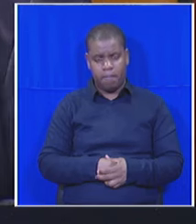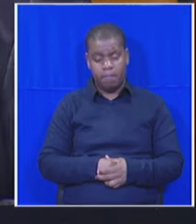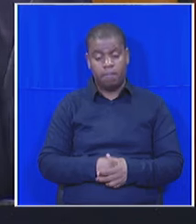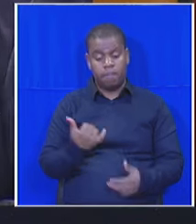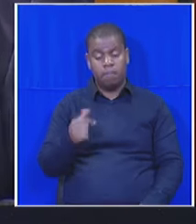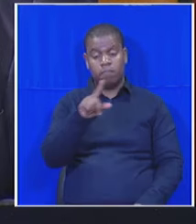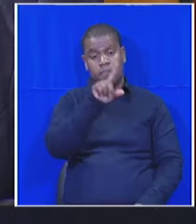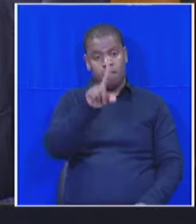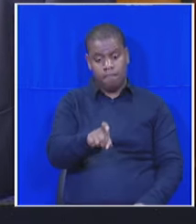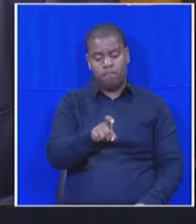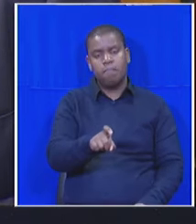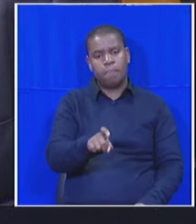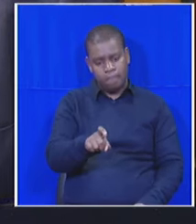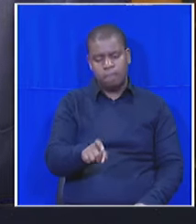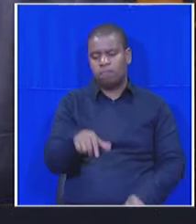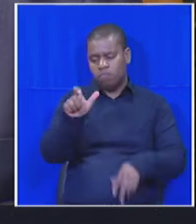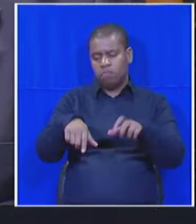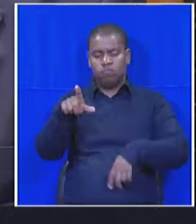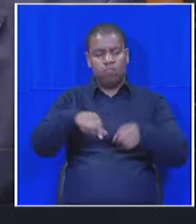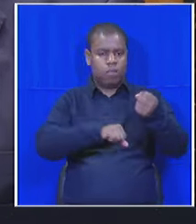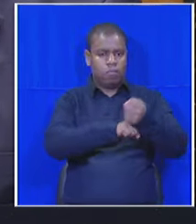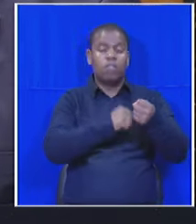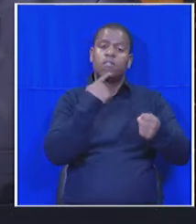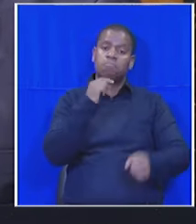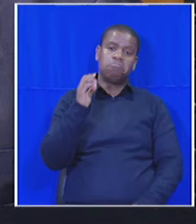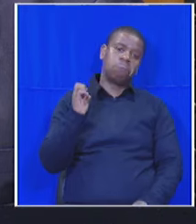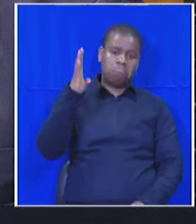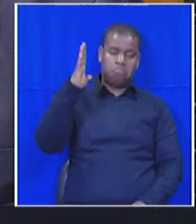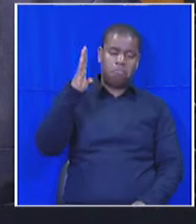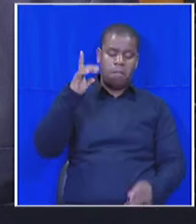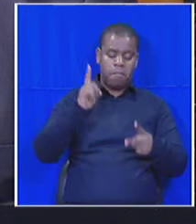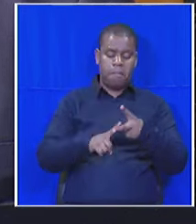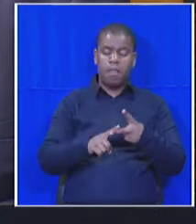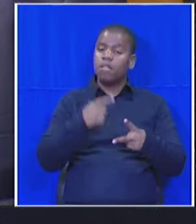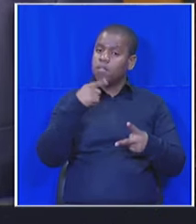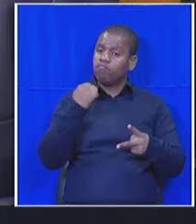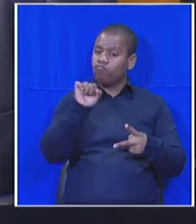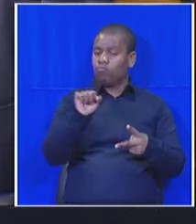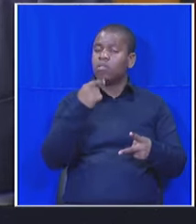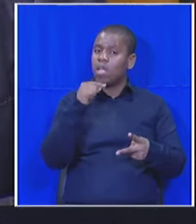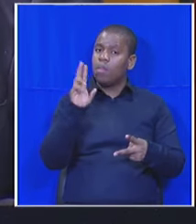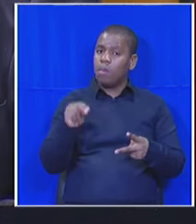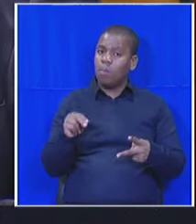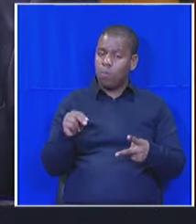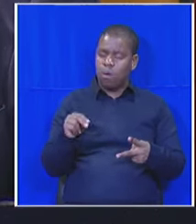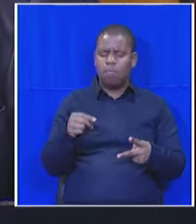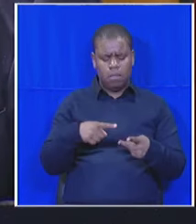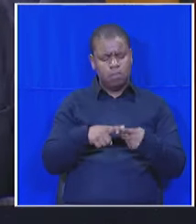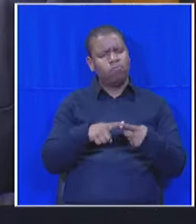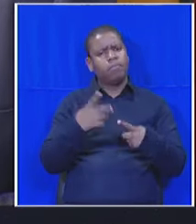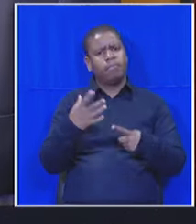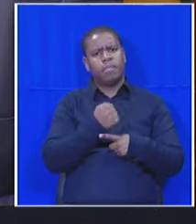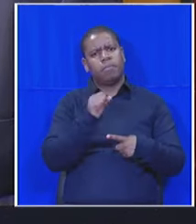question is, those in favor will say aye, and those against no. I think the ayes have